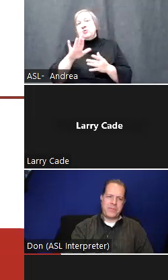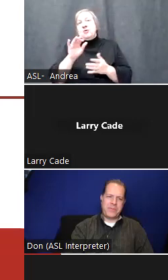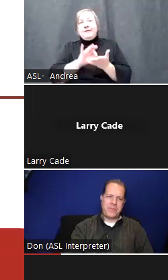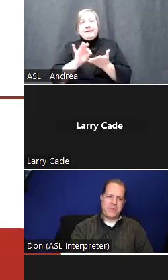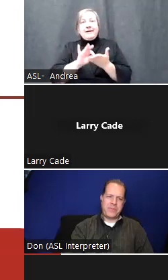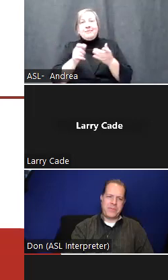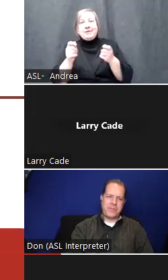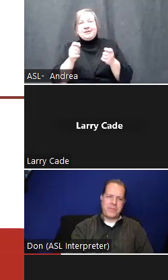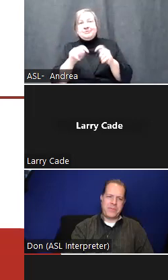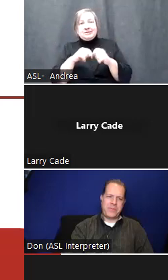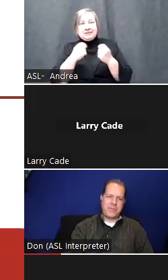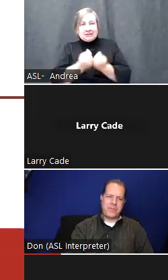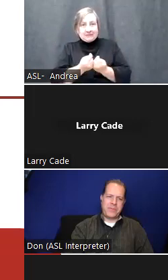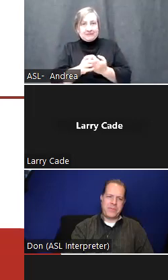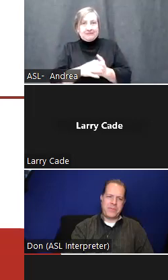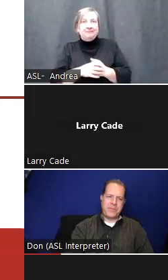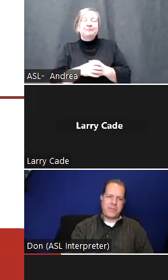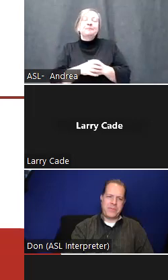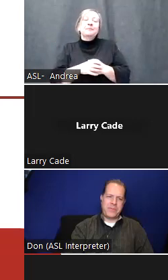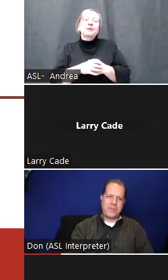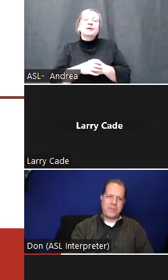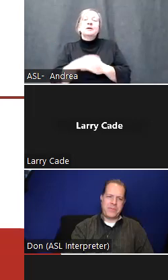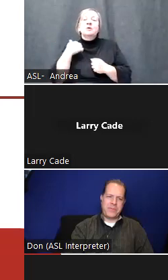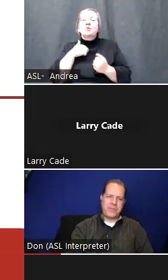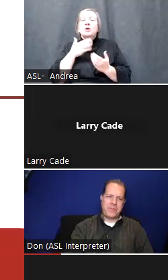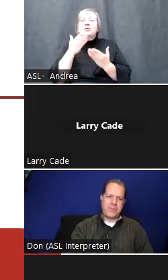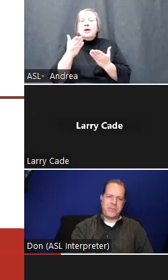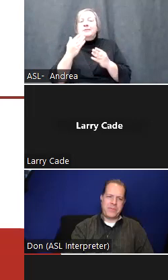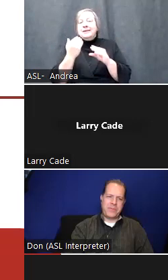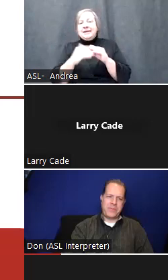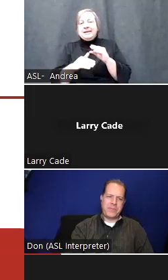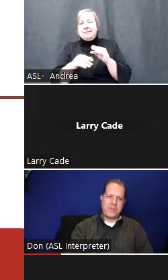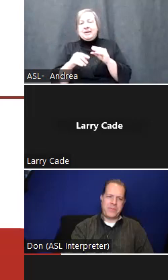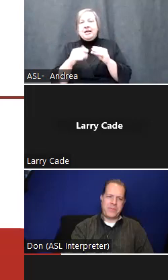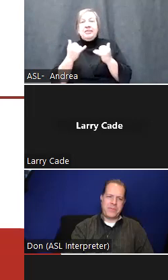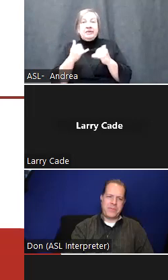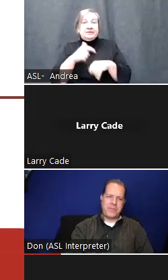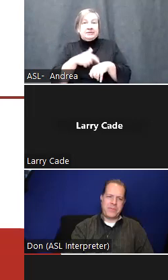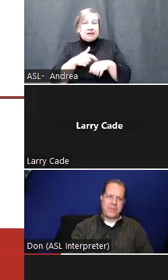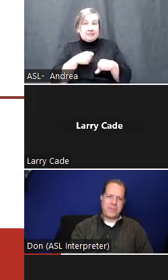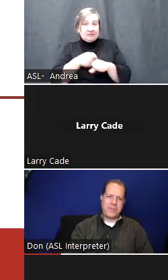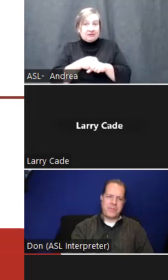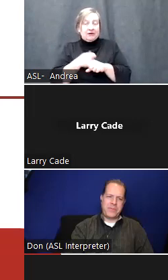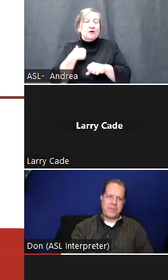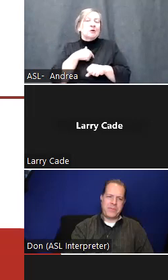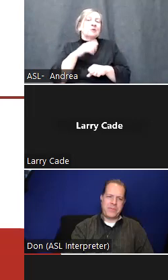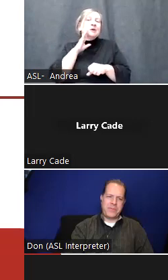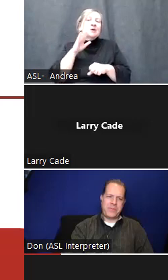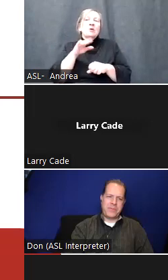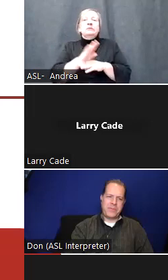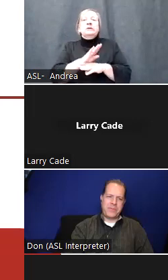team. We highly recommend email as just, especially this time of year, as we all know, it can get so